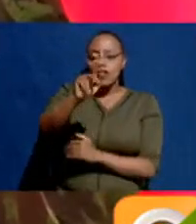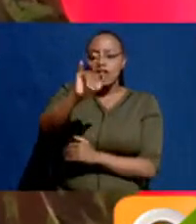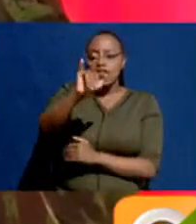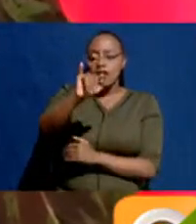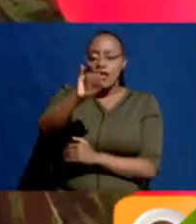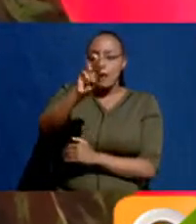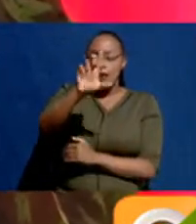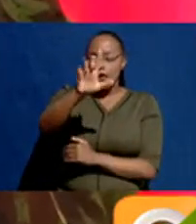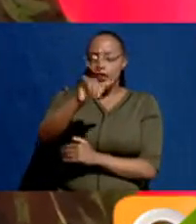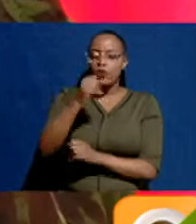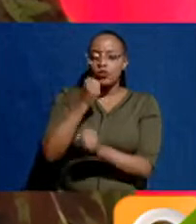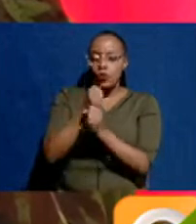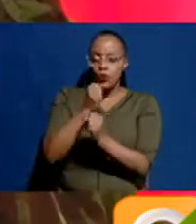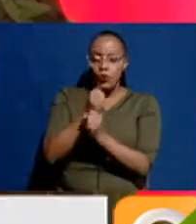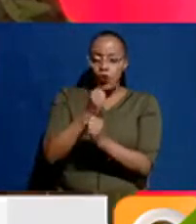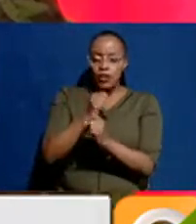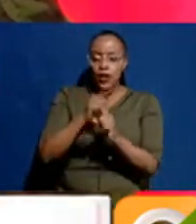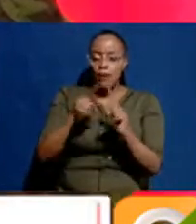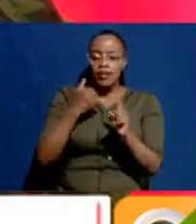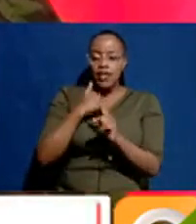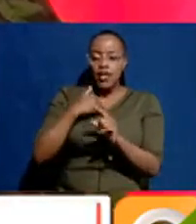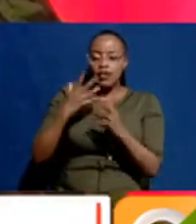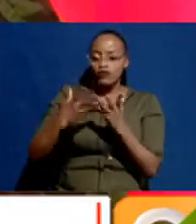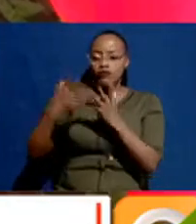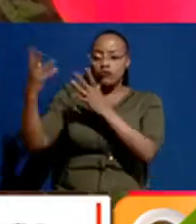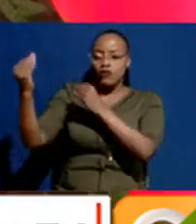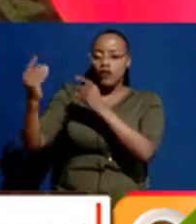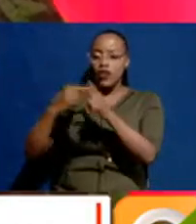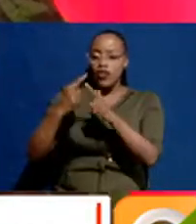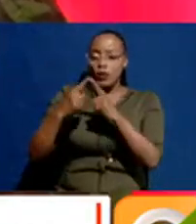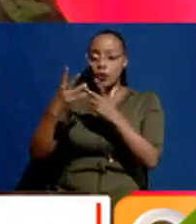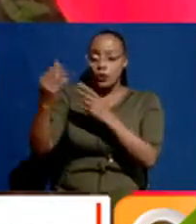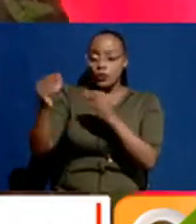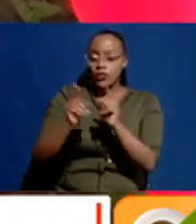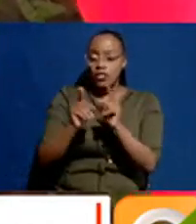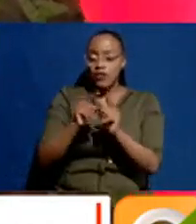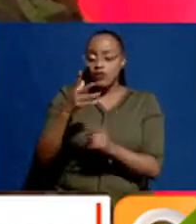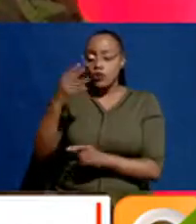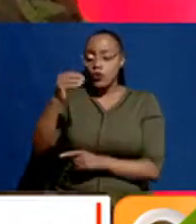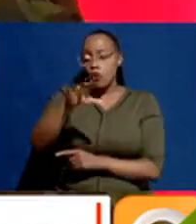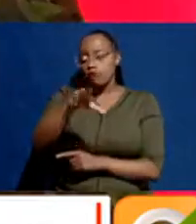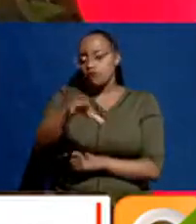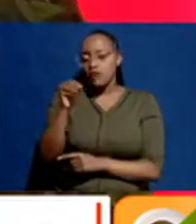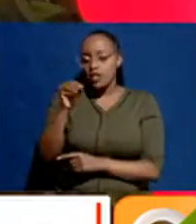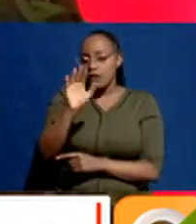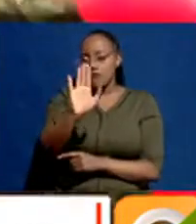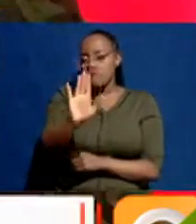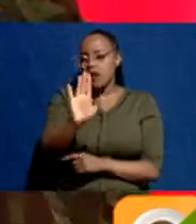duty, but he had actually signed off. He was heading to somewhere to pick